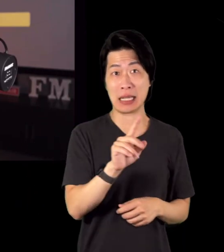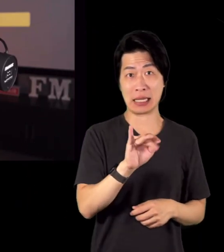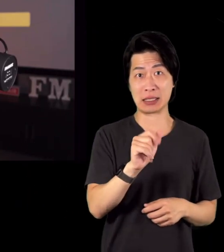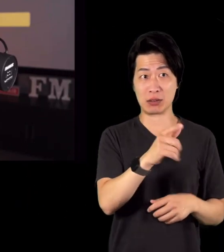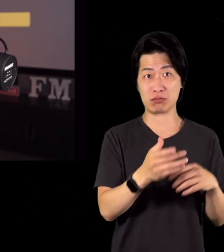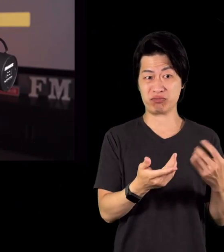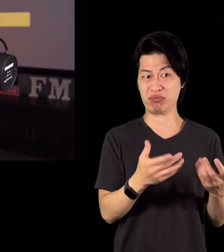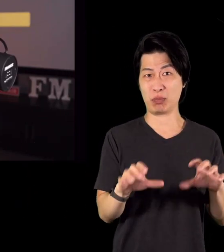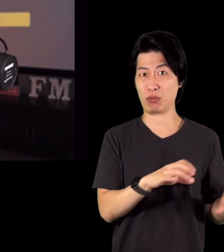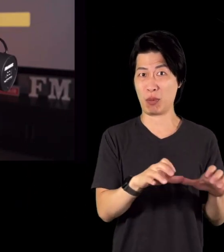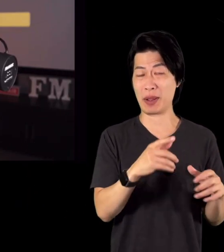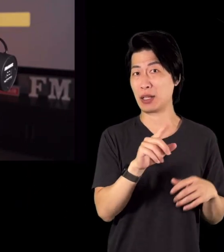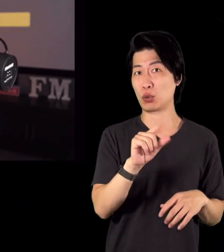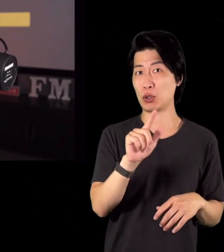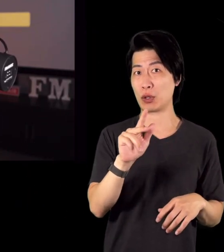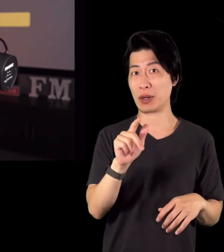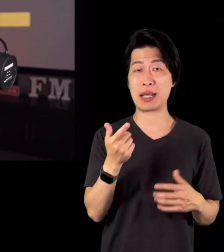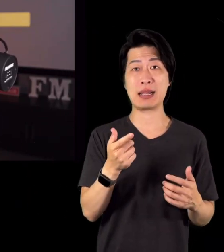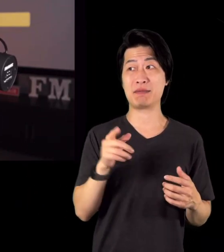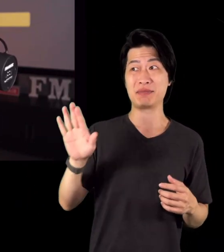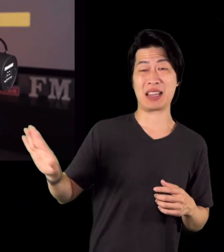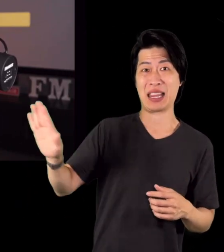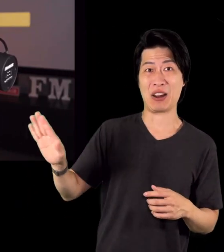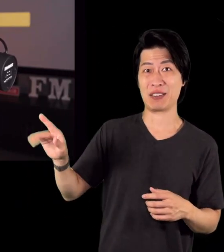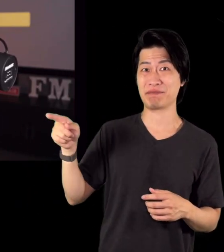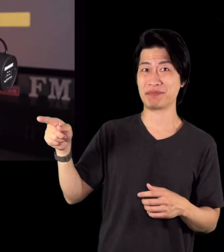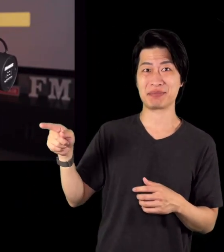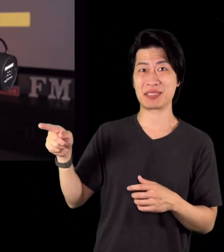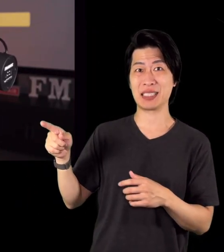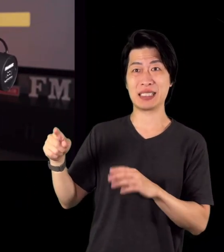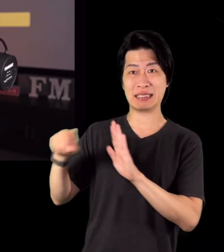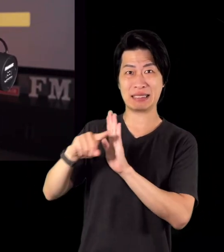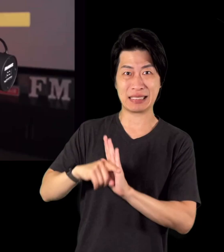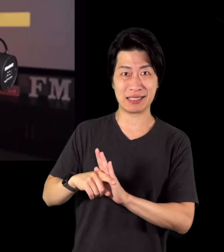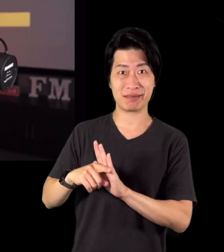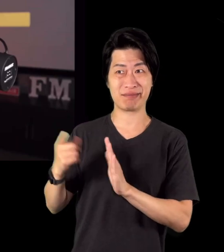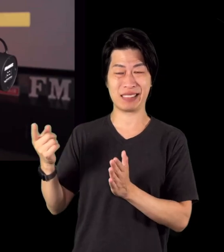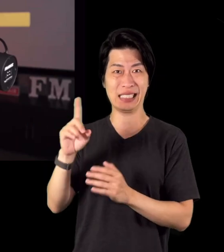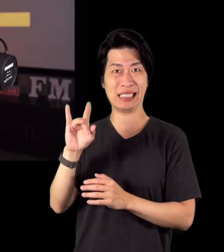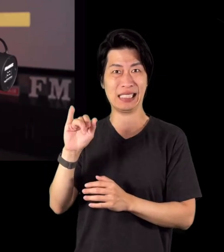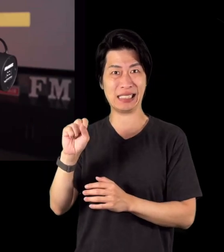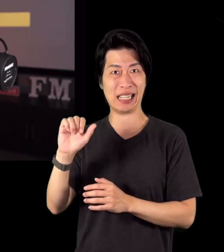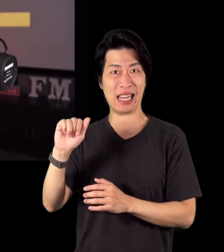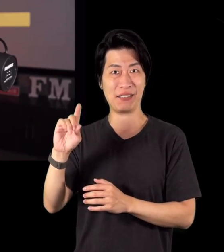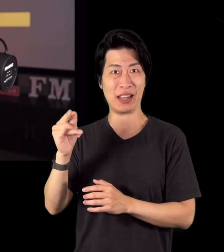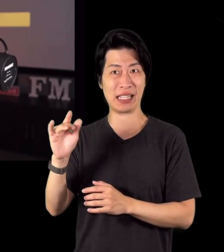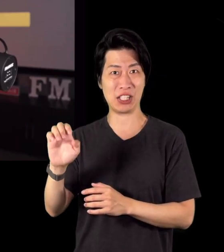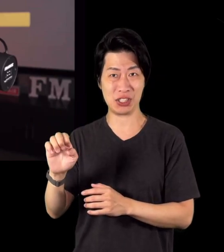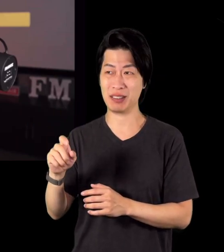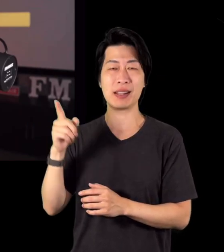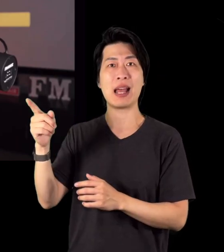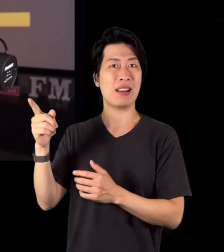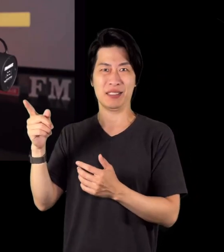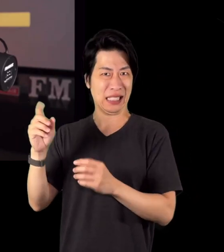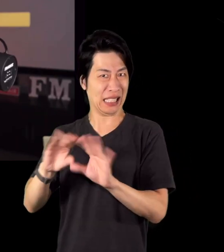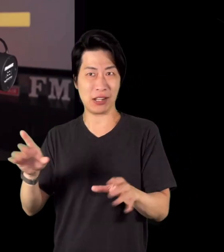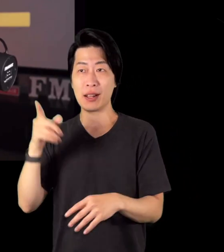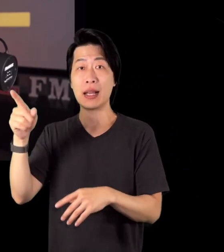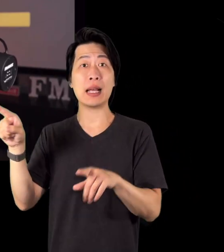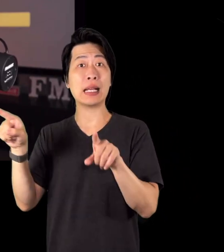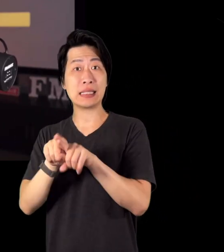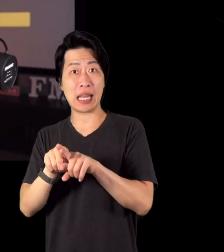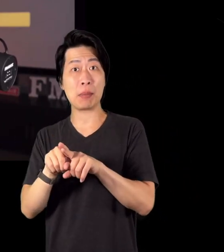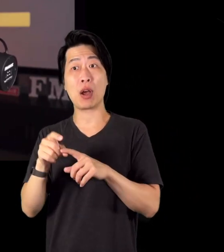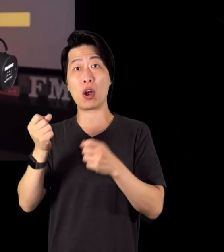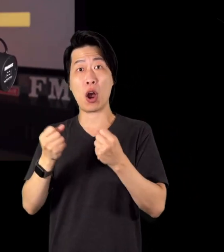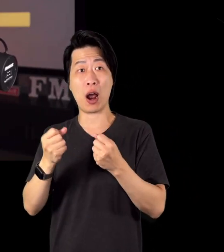in my opinion, the disadvantages of the competition are very, very clear. They either have cars in the same price brackets that don't have